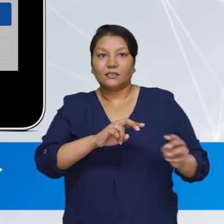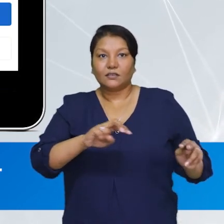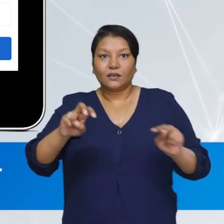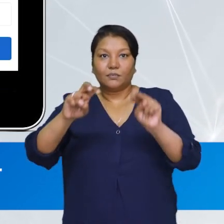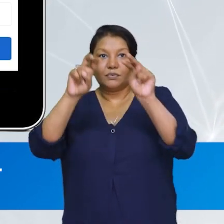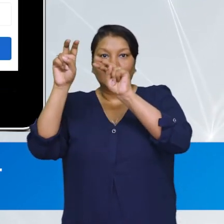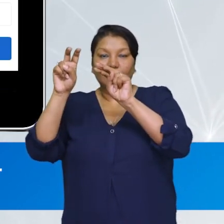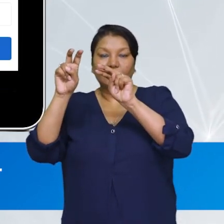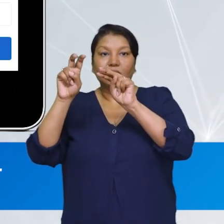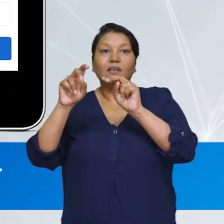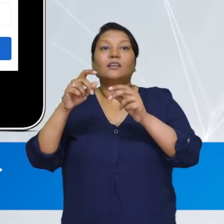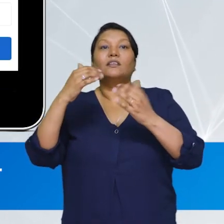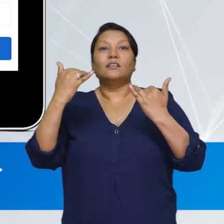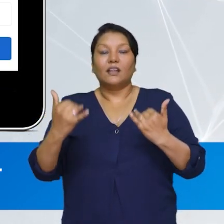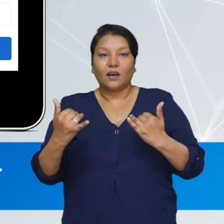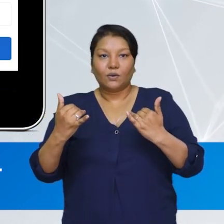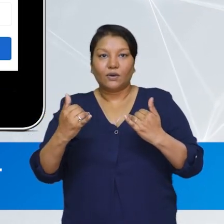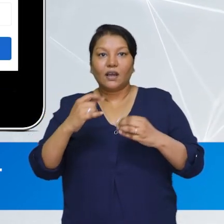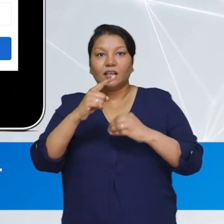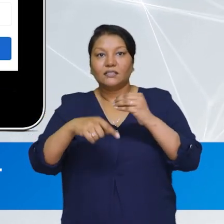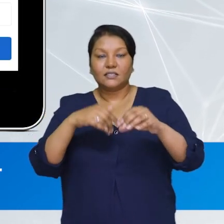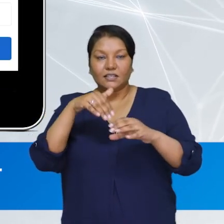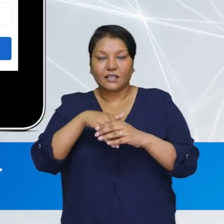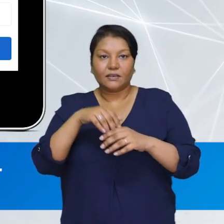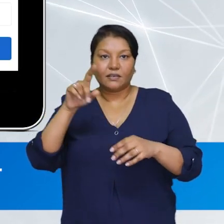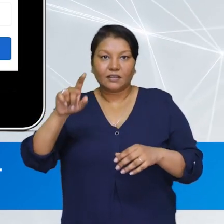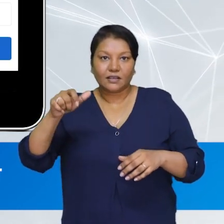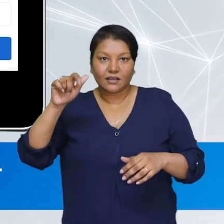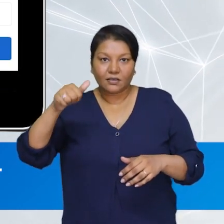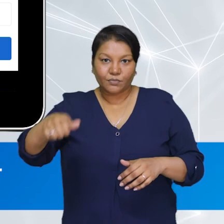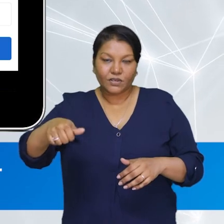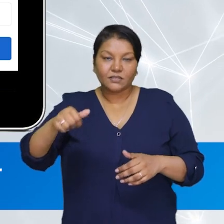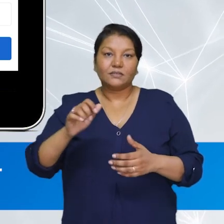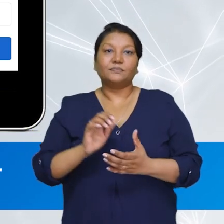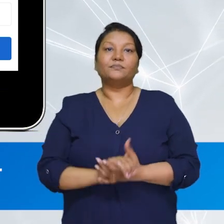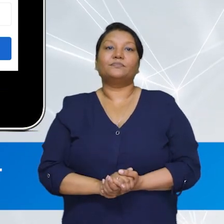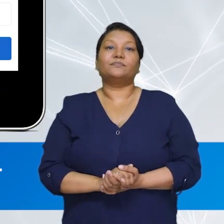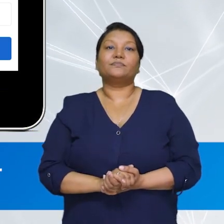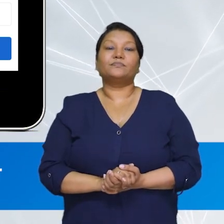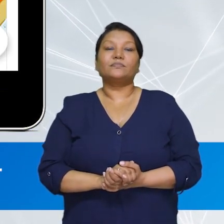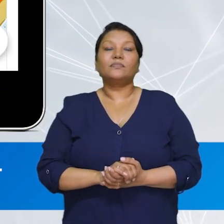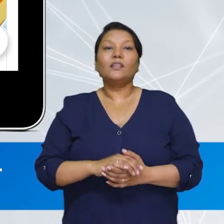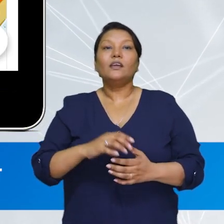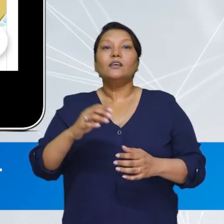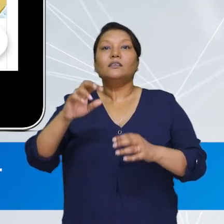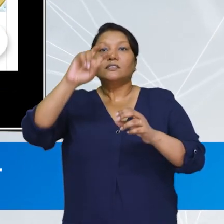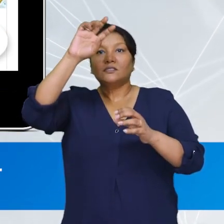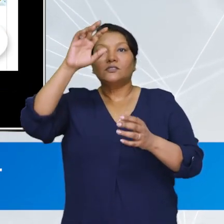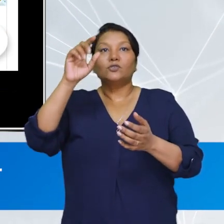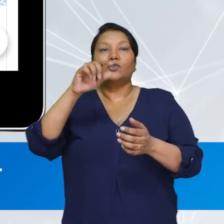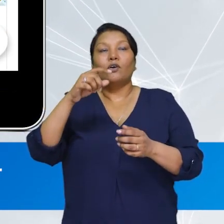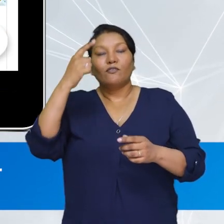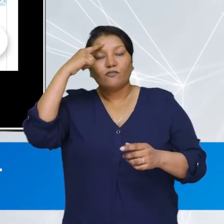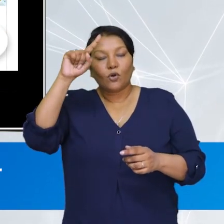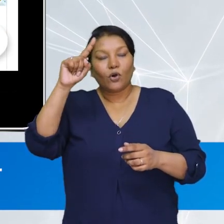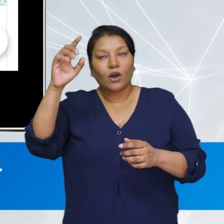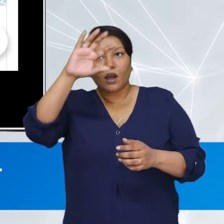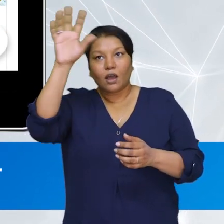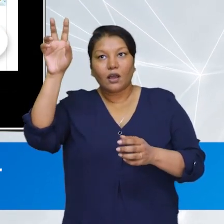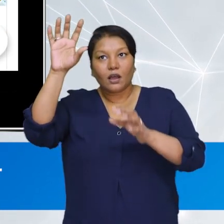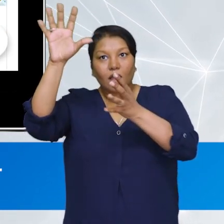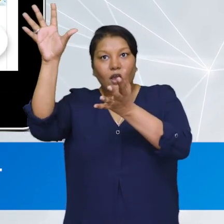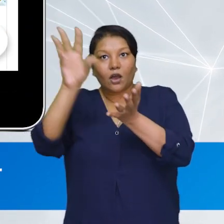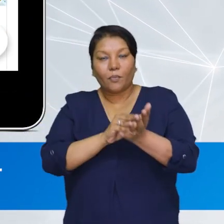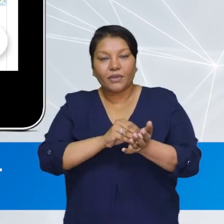and it will be uploaded to Classroom. Then simply click Turn In. To download files, select